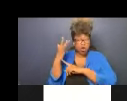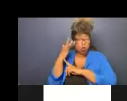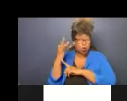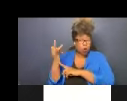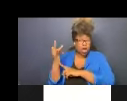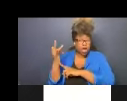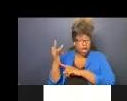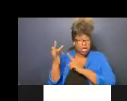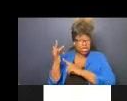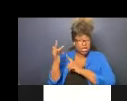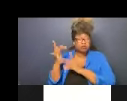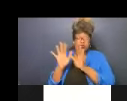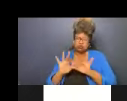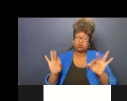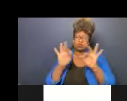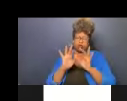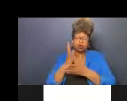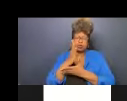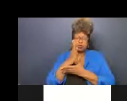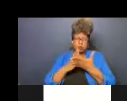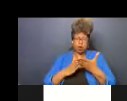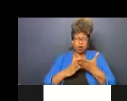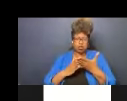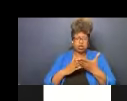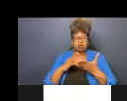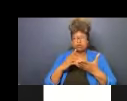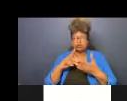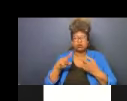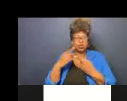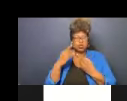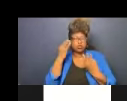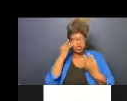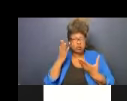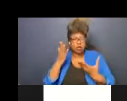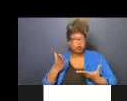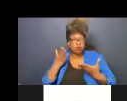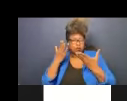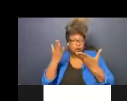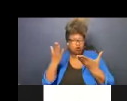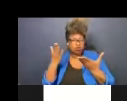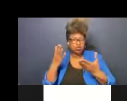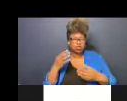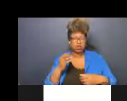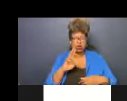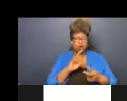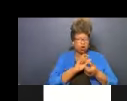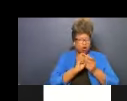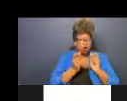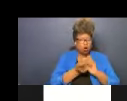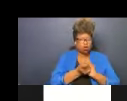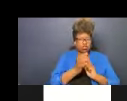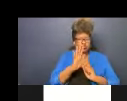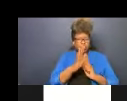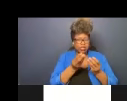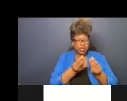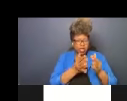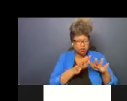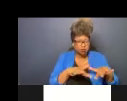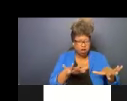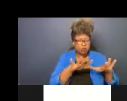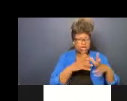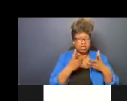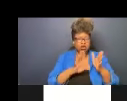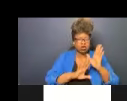component when it comes to either proposing, altering their property, developing new